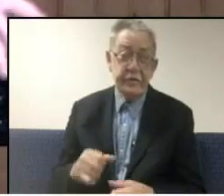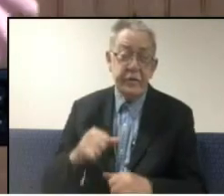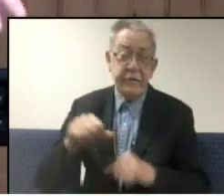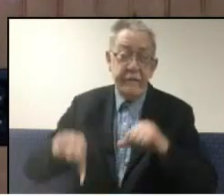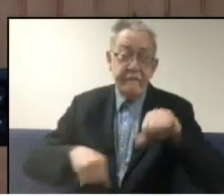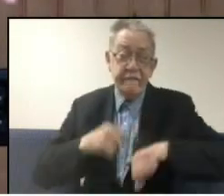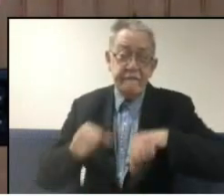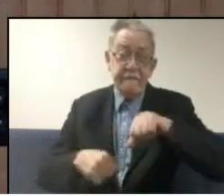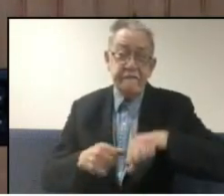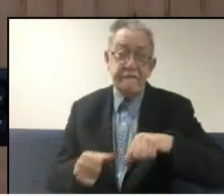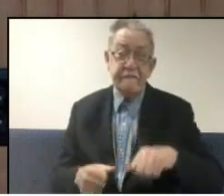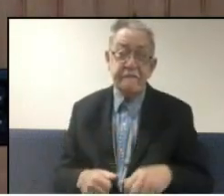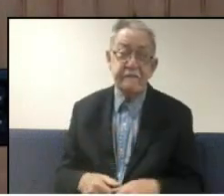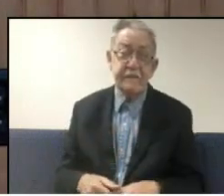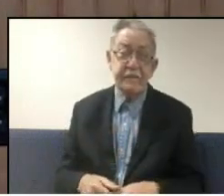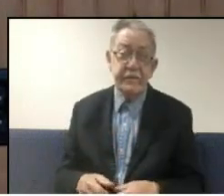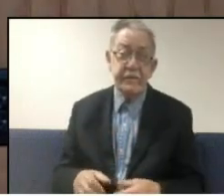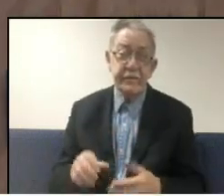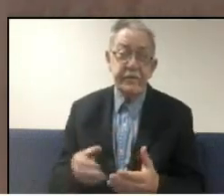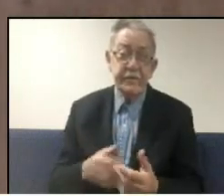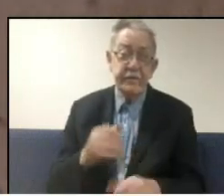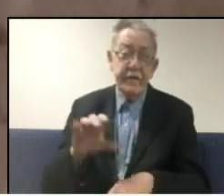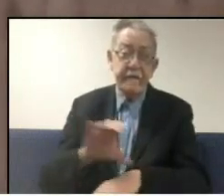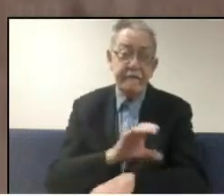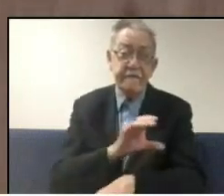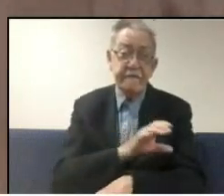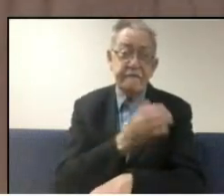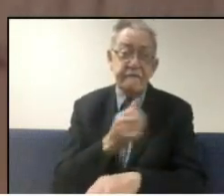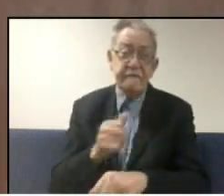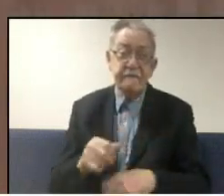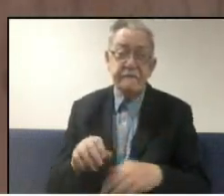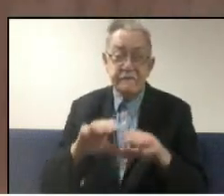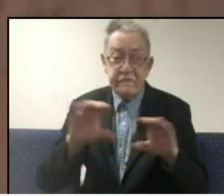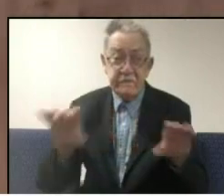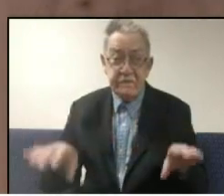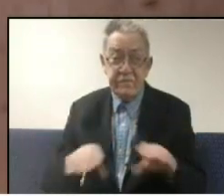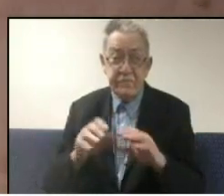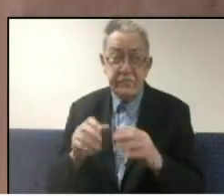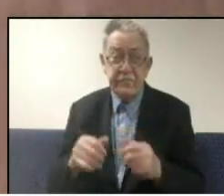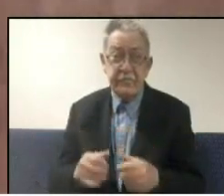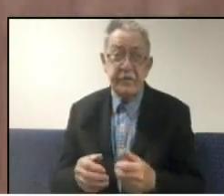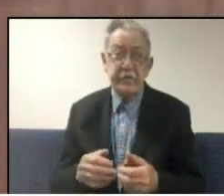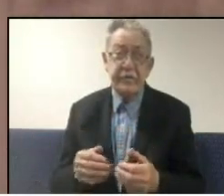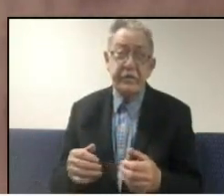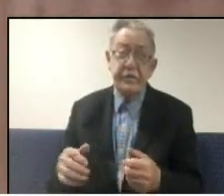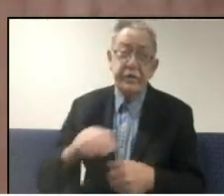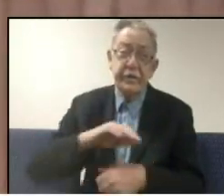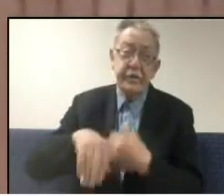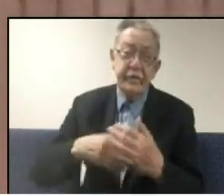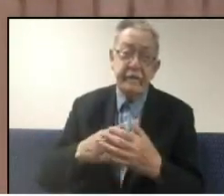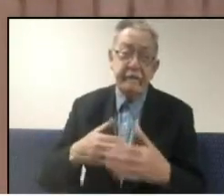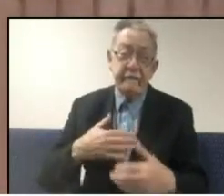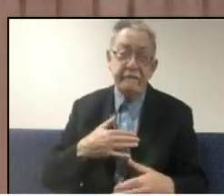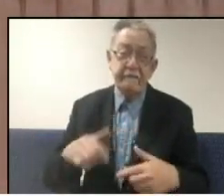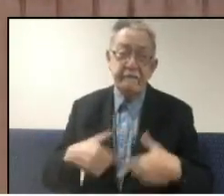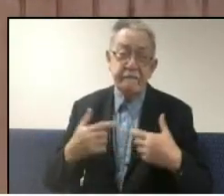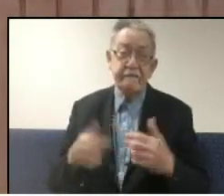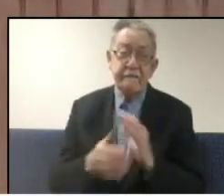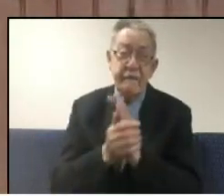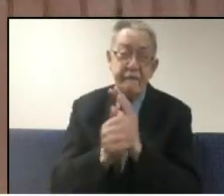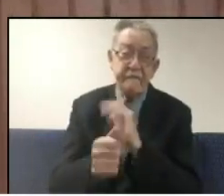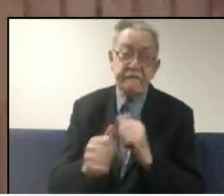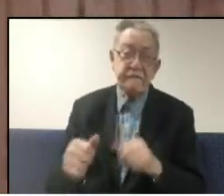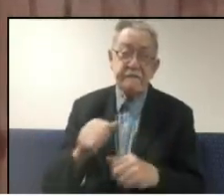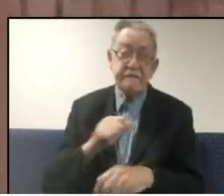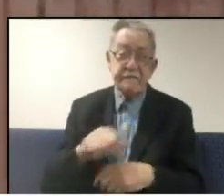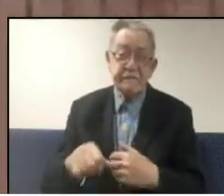into something in computers, and that became what I was to do for the bulk of my life. That was my talent, that was my skill.